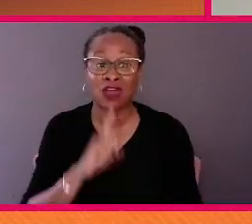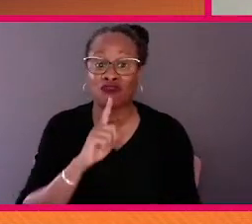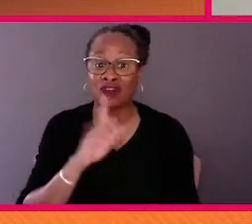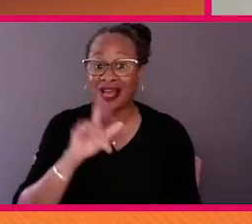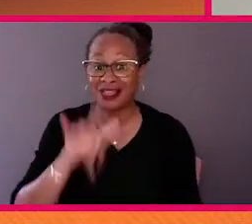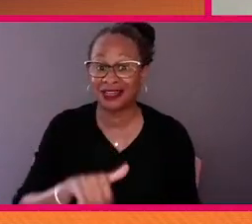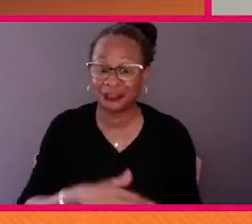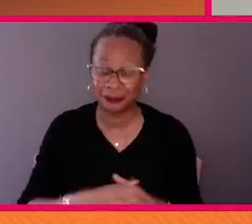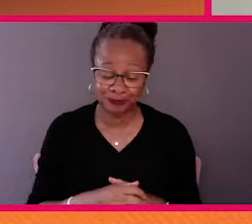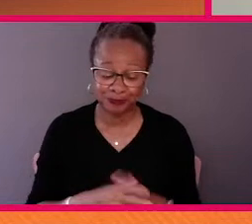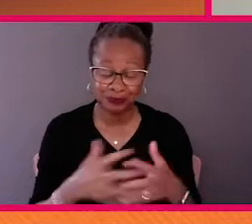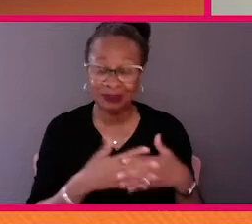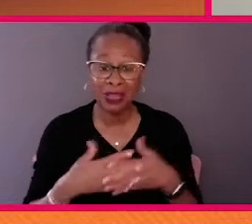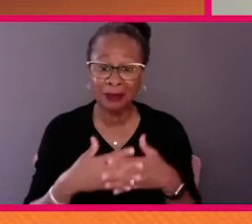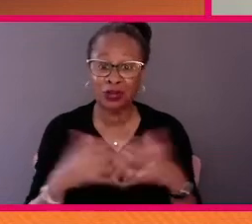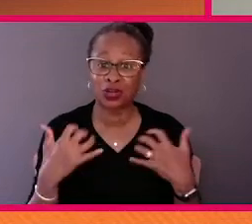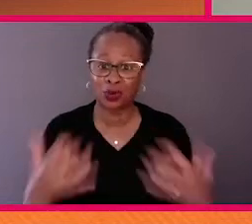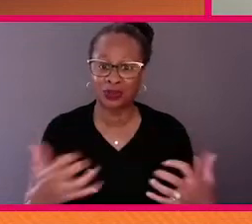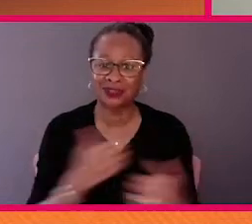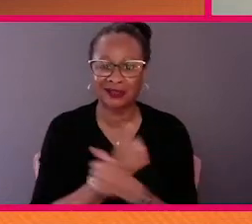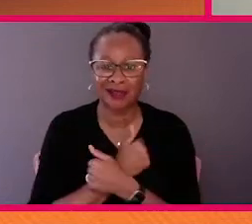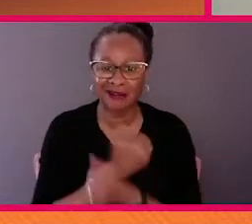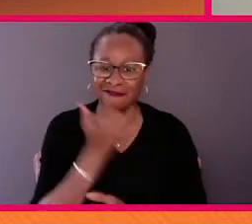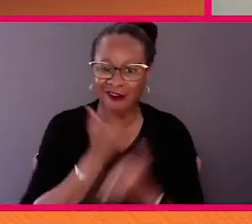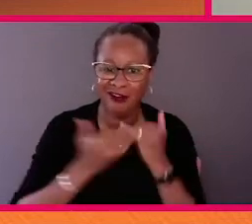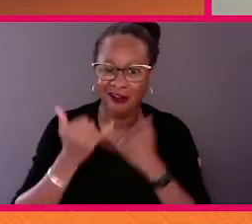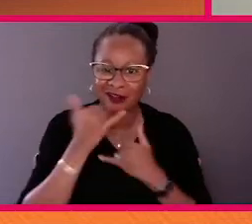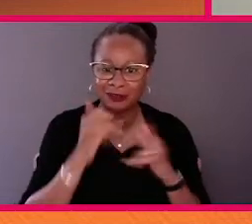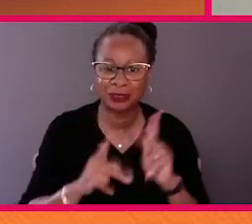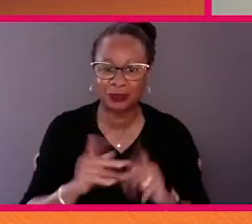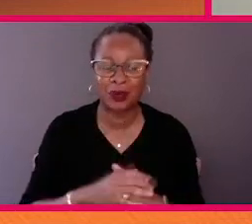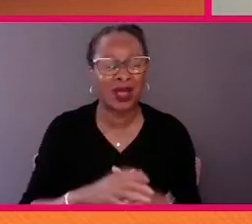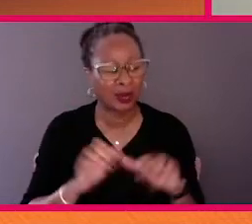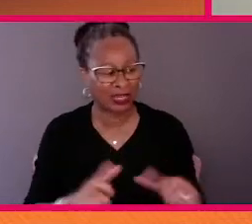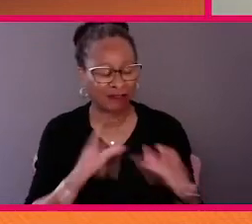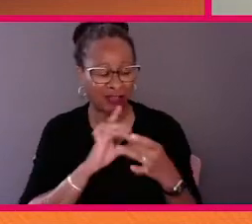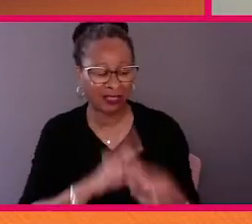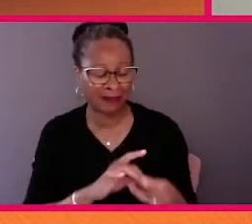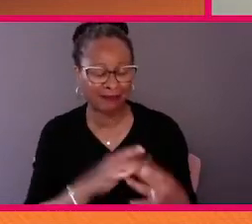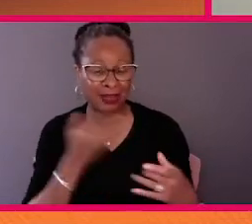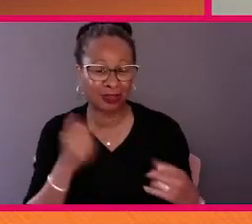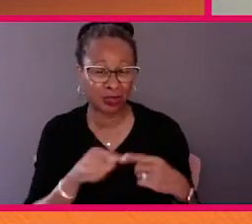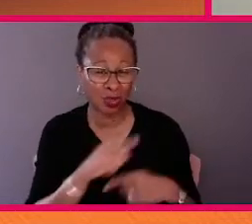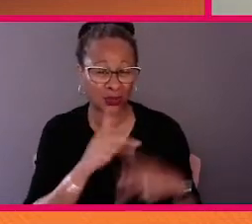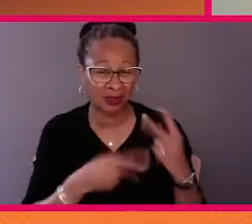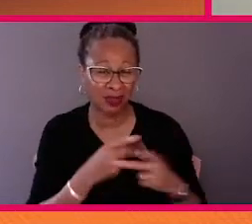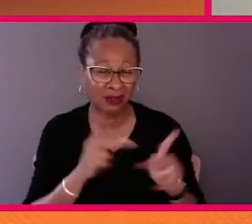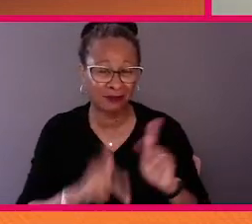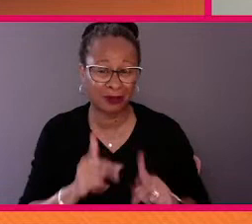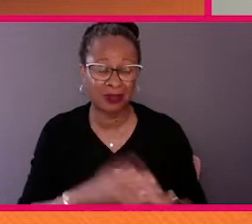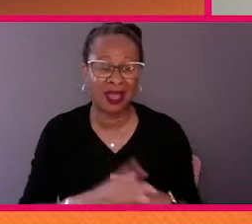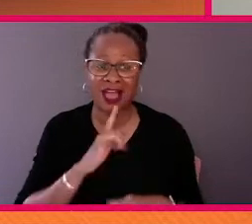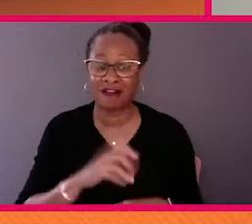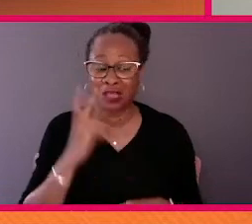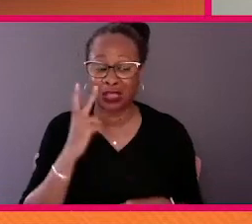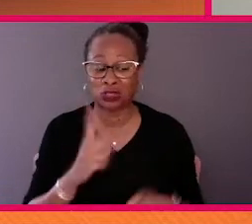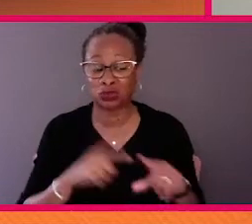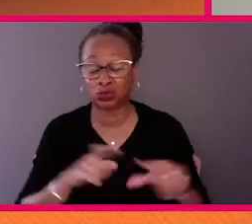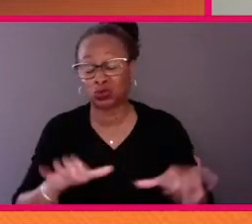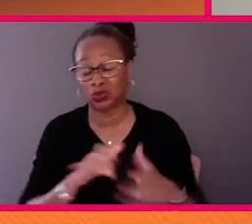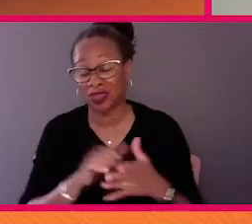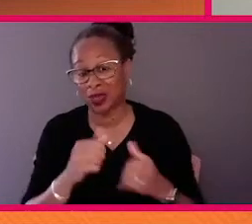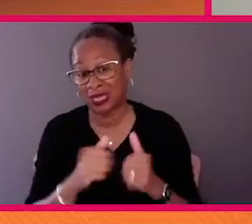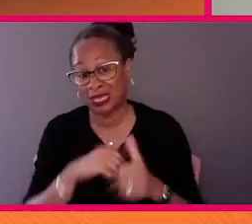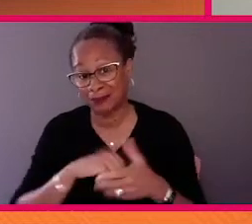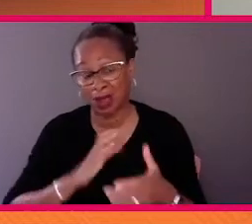flawed characters. We as human beings love flawed people. We can relate to them. And so I really look to do that within my own work,